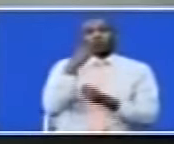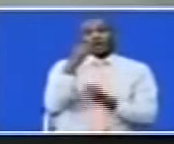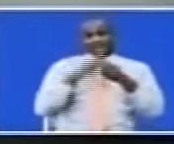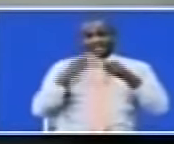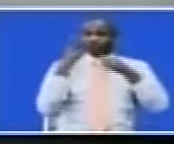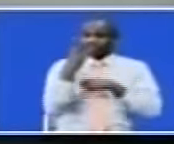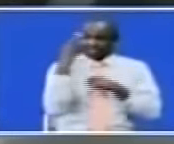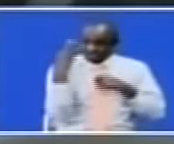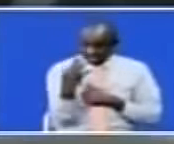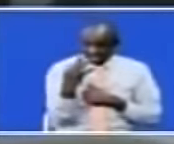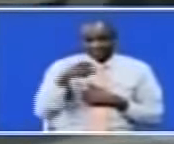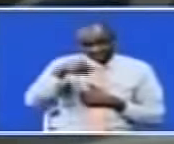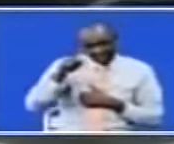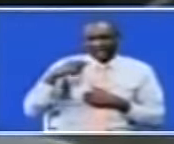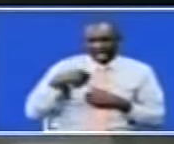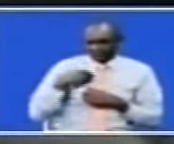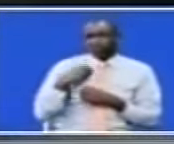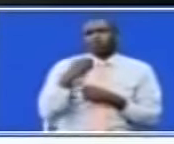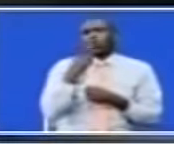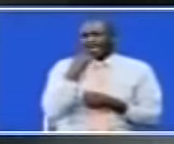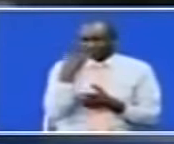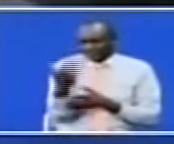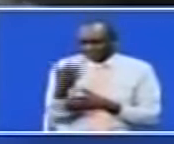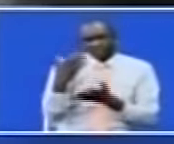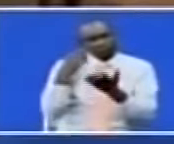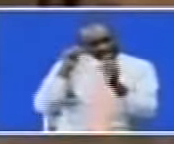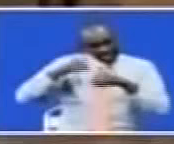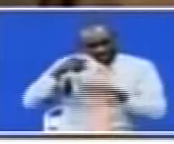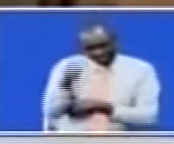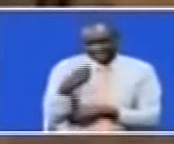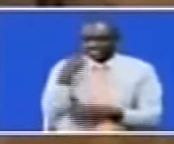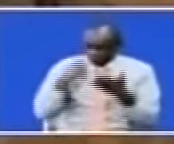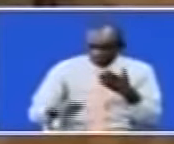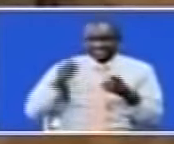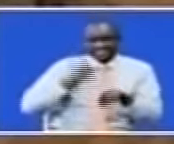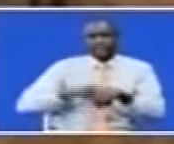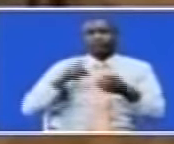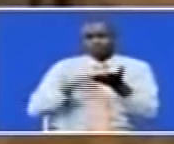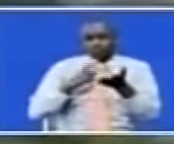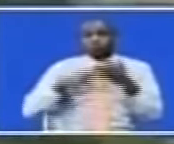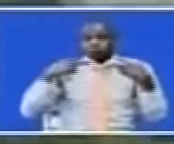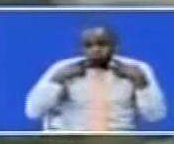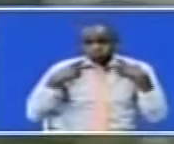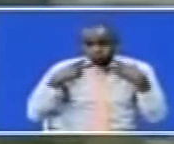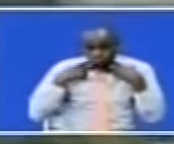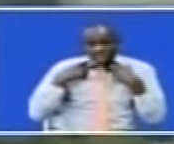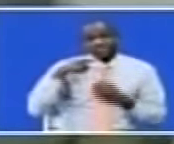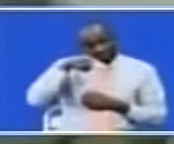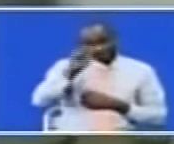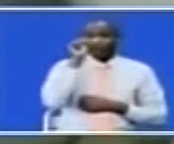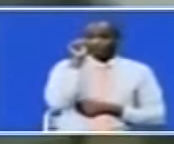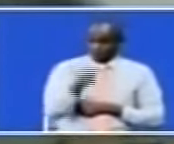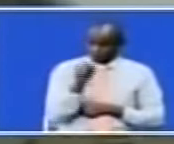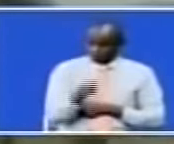1923 was the year of the Devonshire White Paper that recognized that even in the uncertain colony with a great Catholic missionary presence,